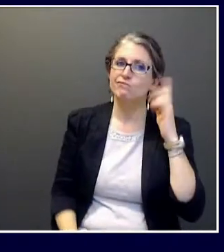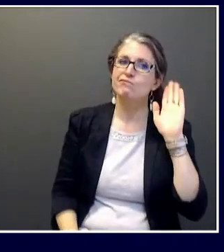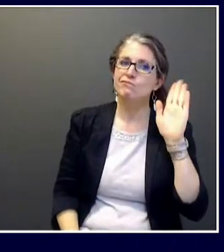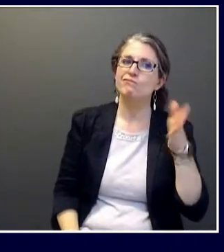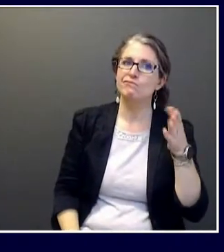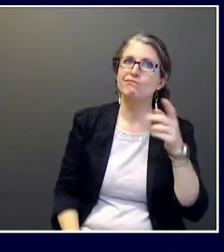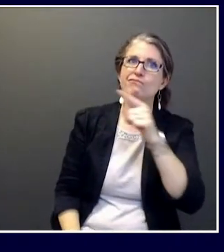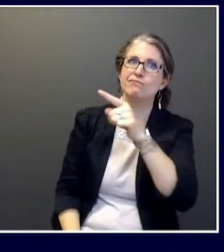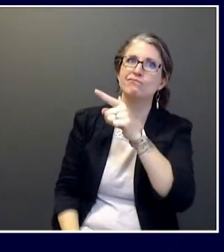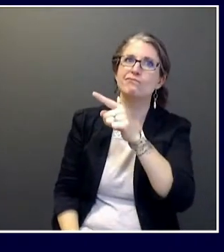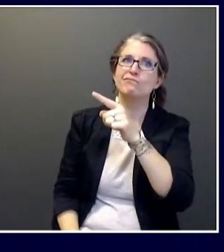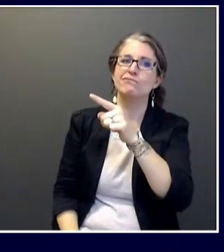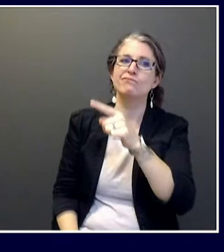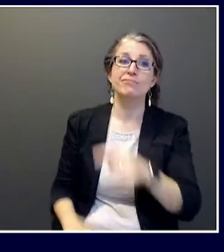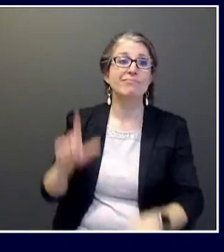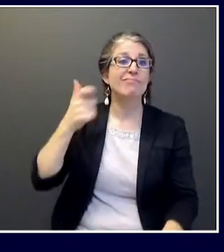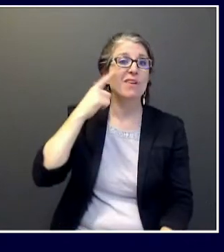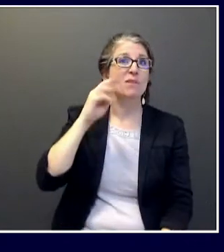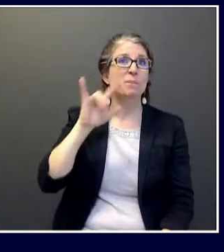but I think the bottom line is yes.